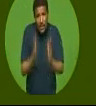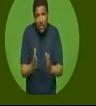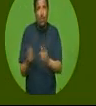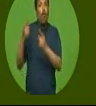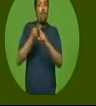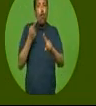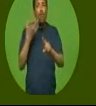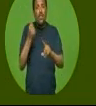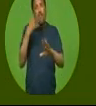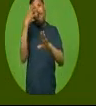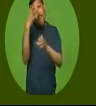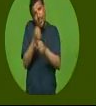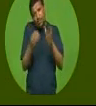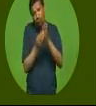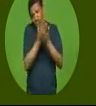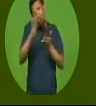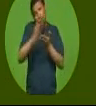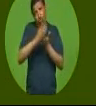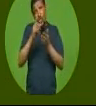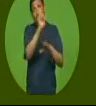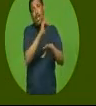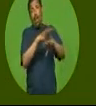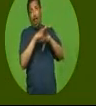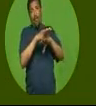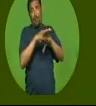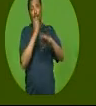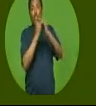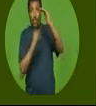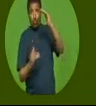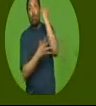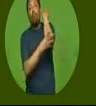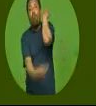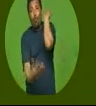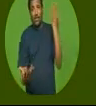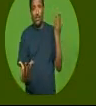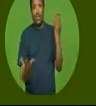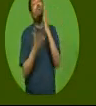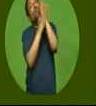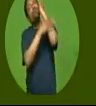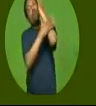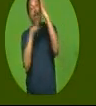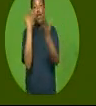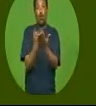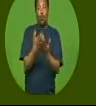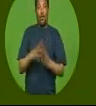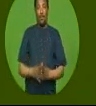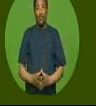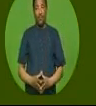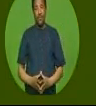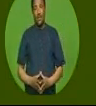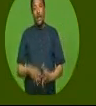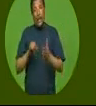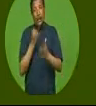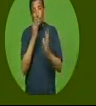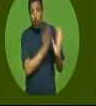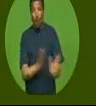being evicted from their land. It reduces poverty in the rural economy.